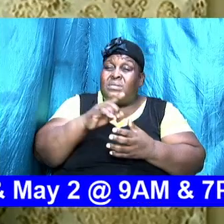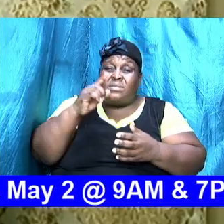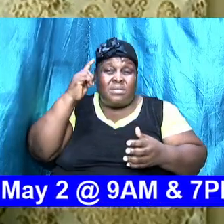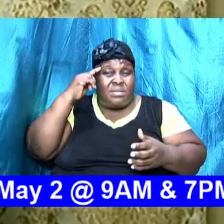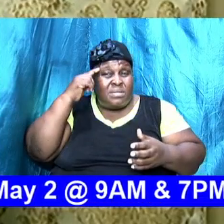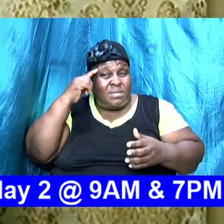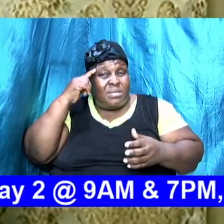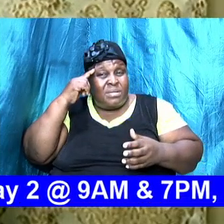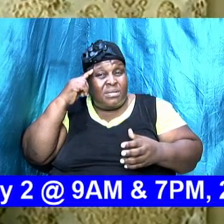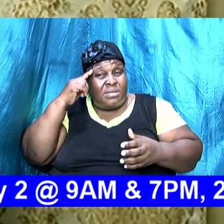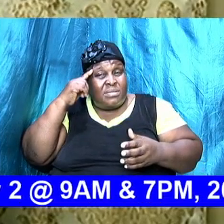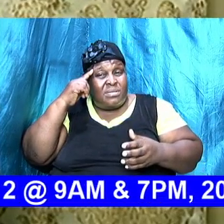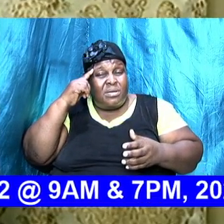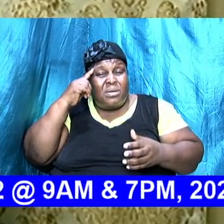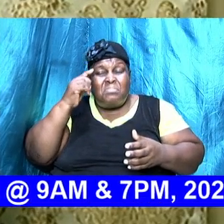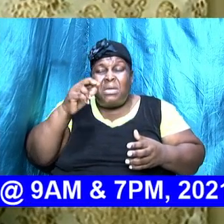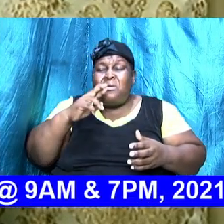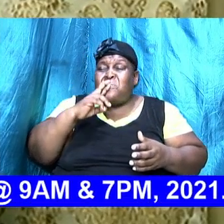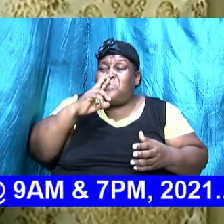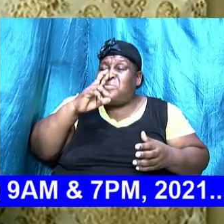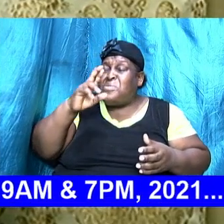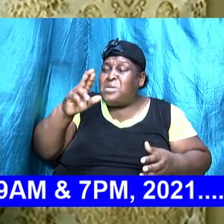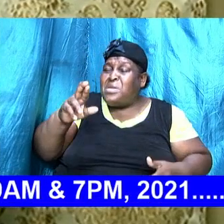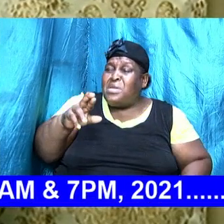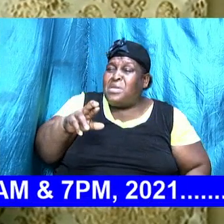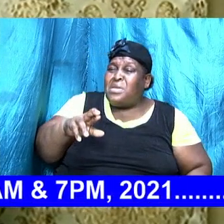real Romeo. One lady,